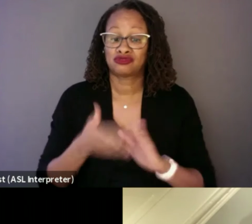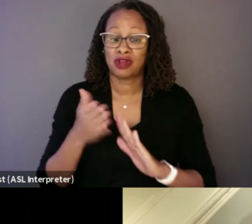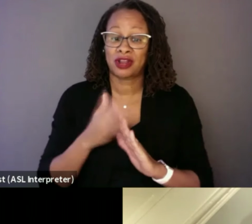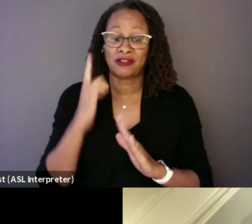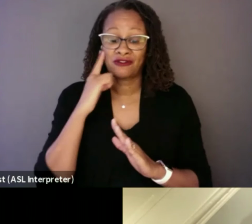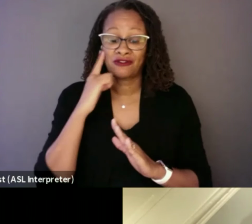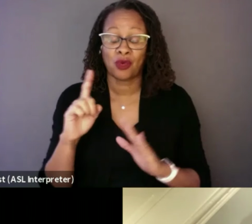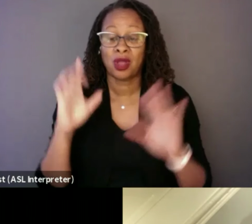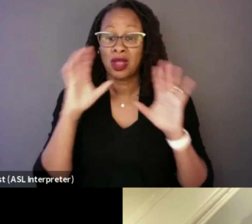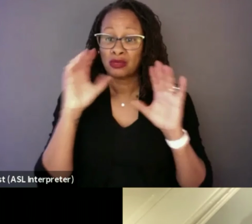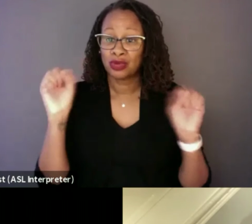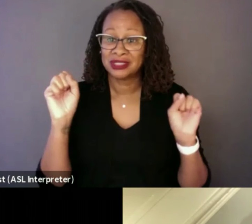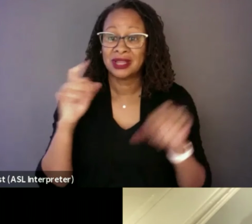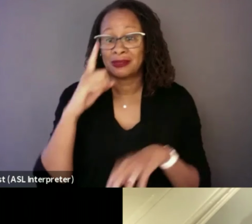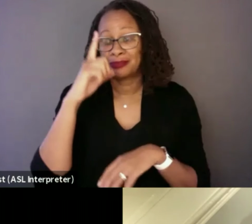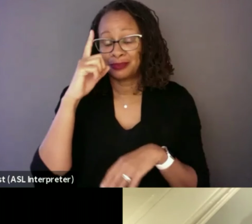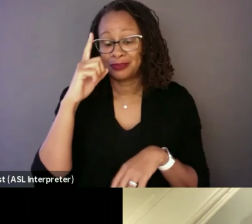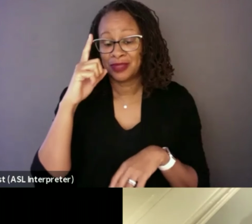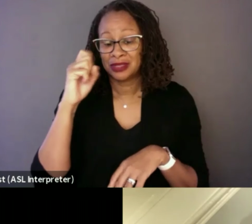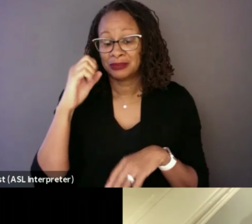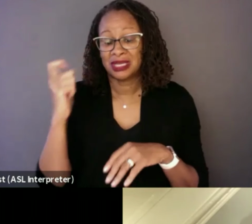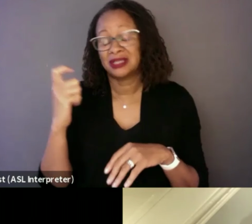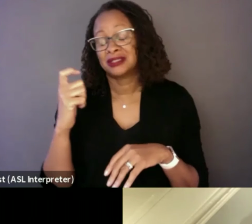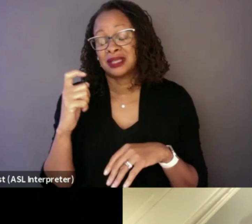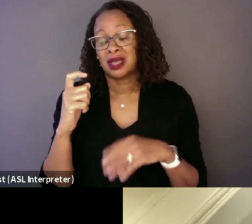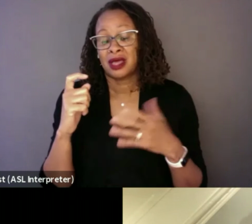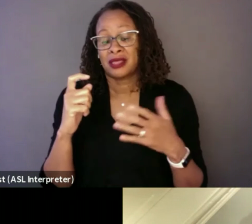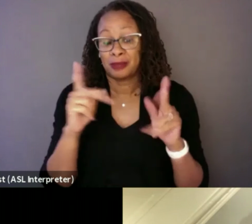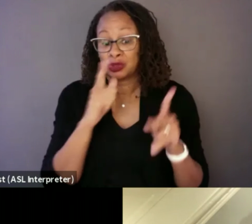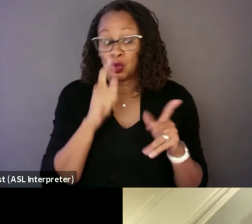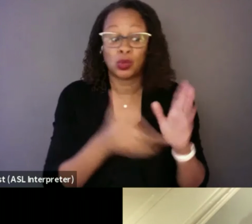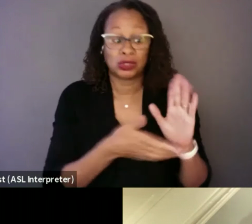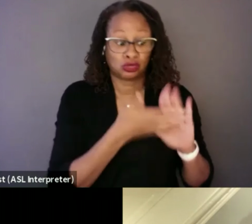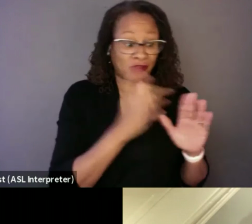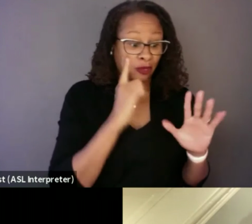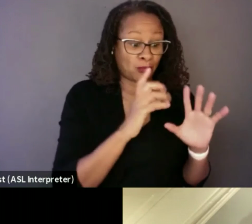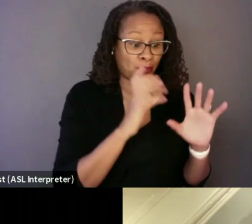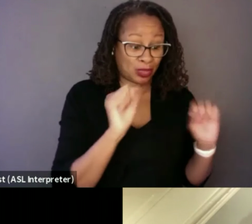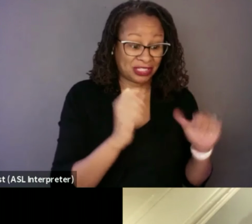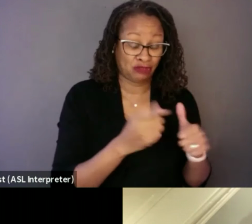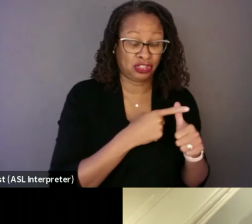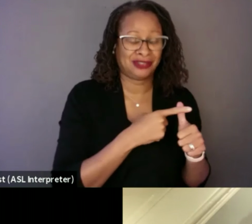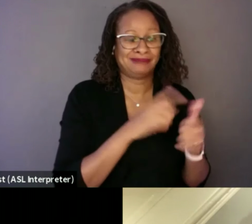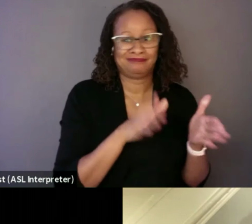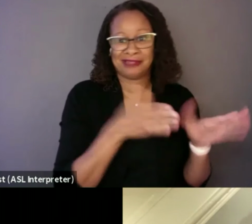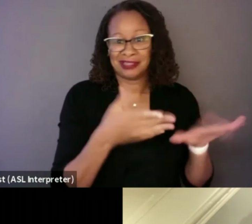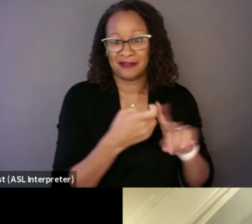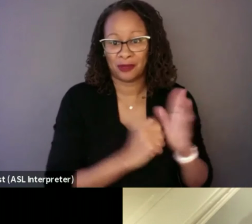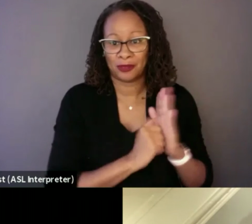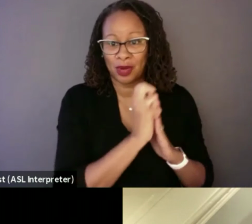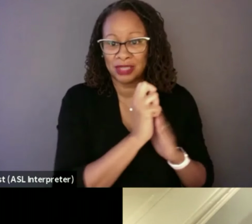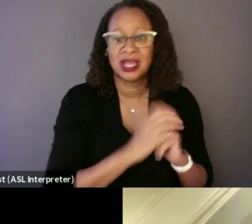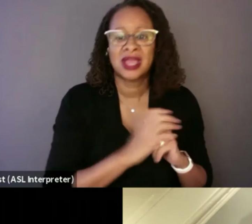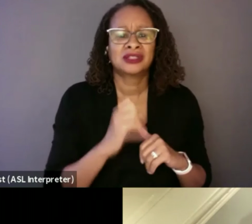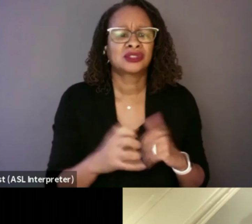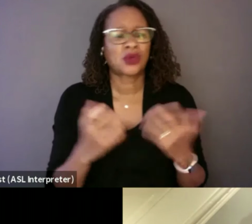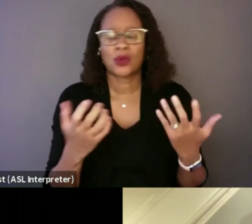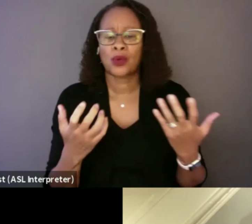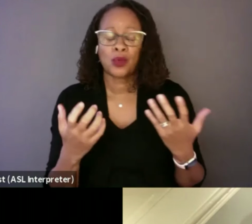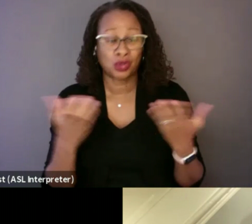away from cancer. And so I just wondered, did you hop into the film right when that happened, or had you been there sooner and just chose to focus